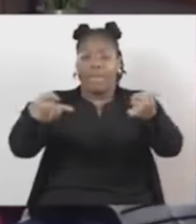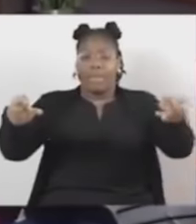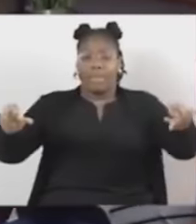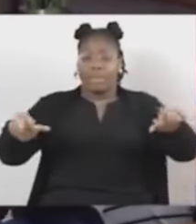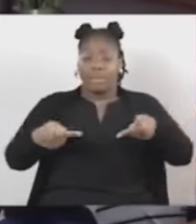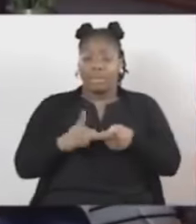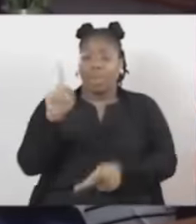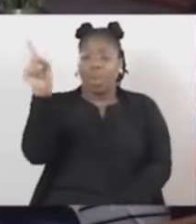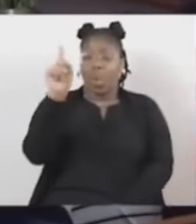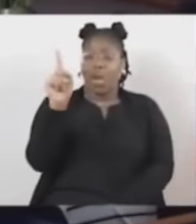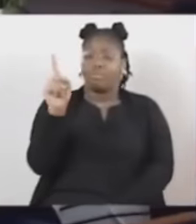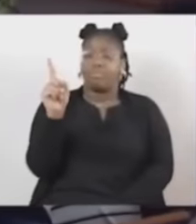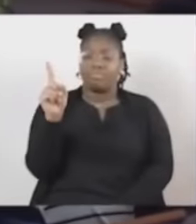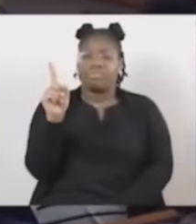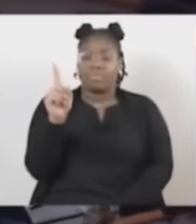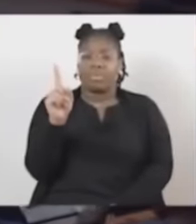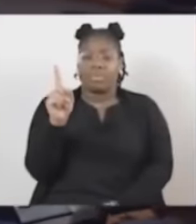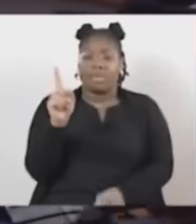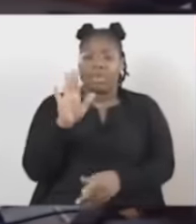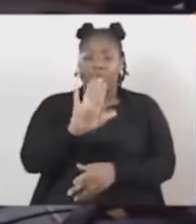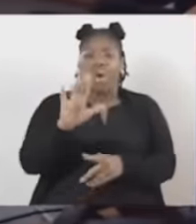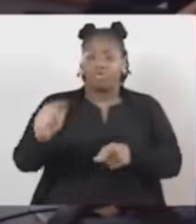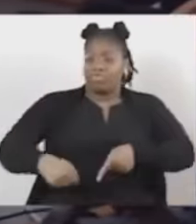where ugly gets to work it out.